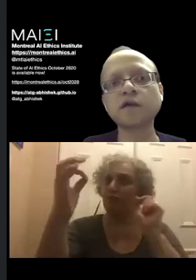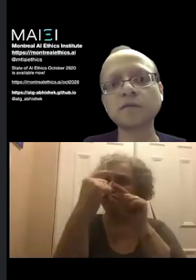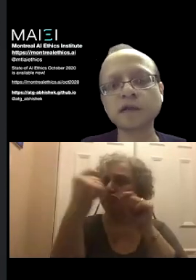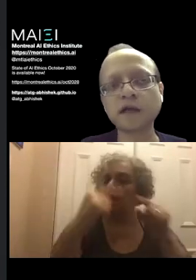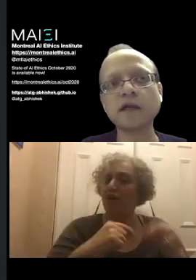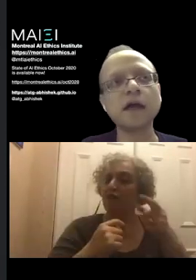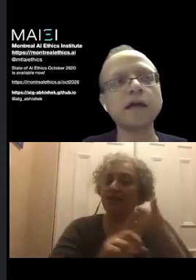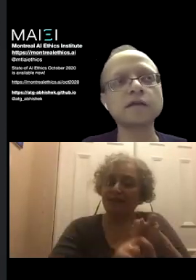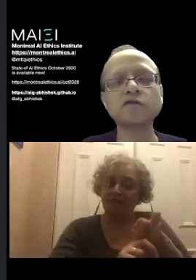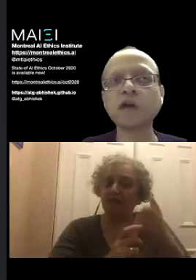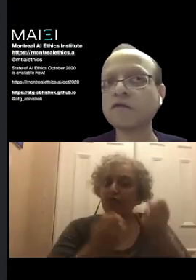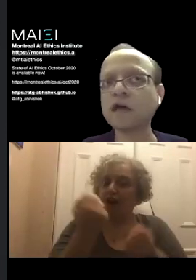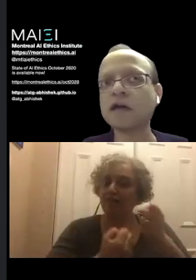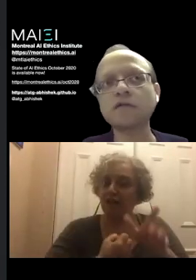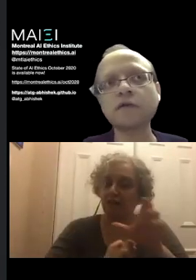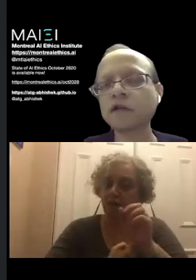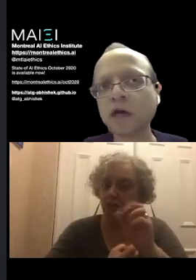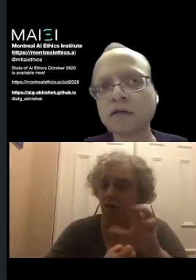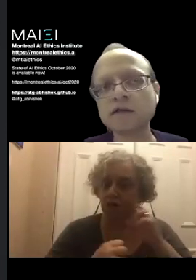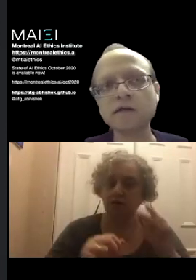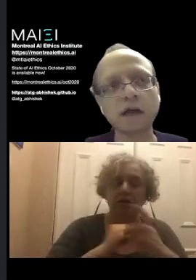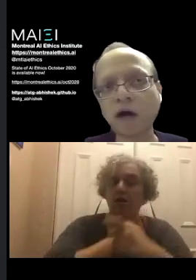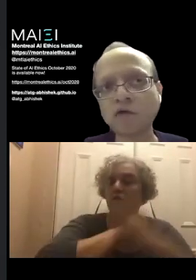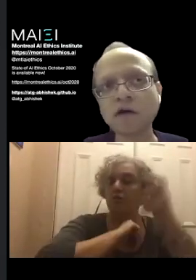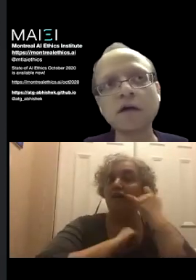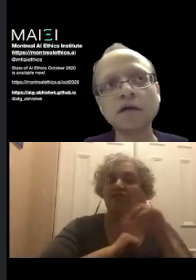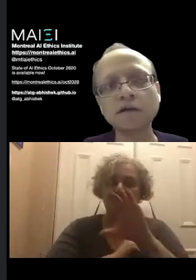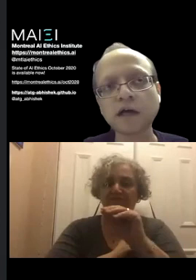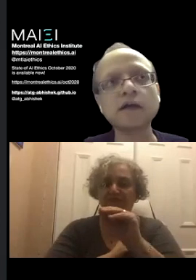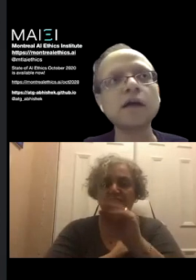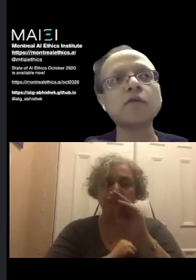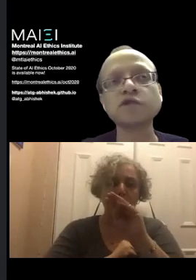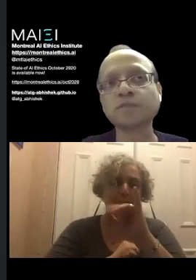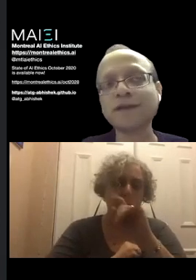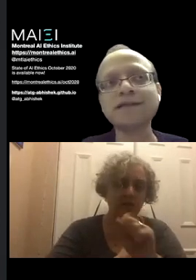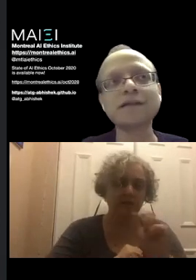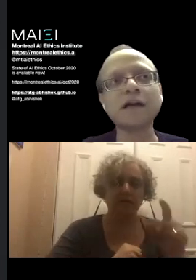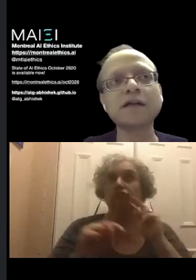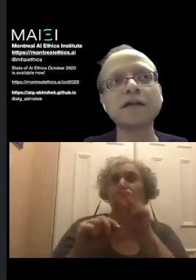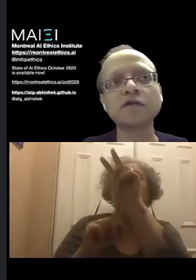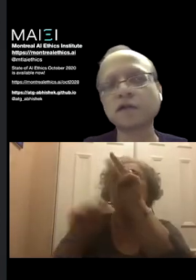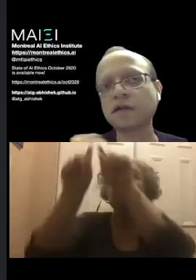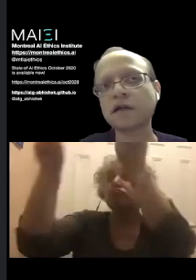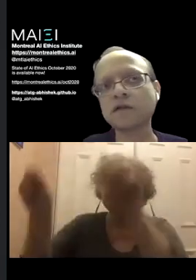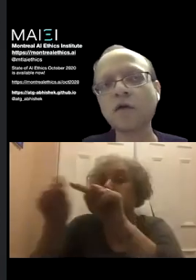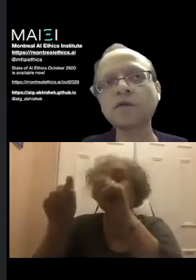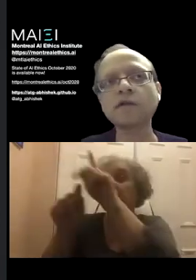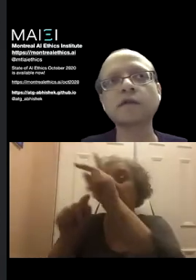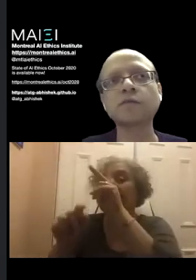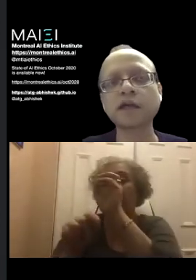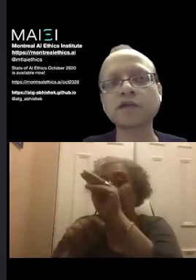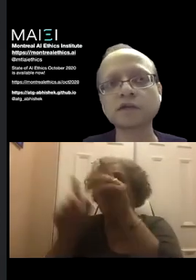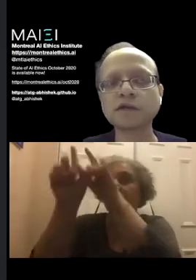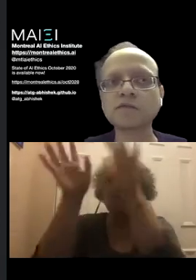a stop sign as a drive at 50 miles an hour sign, which means that, you know, that has